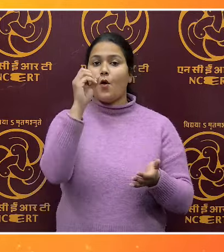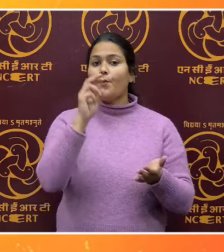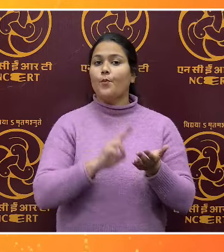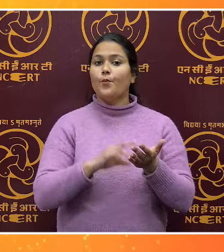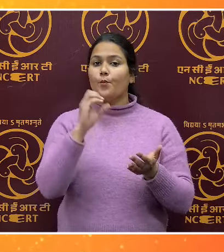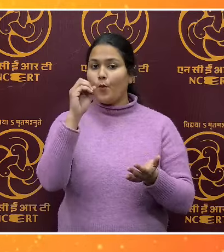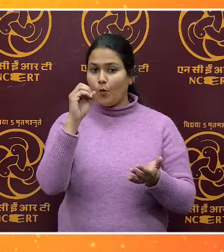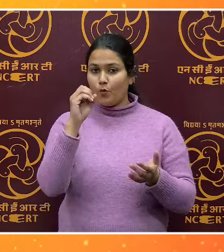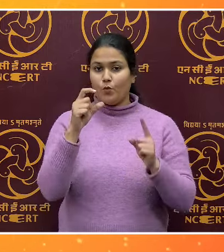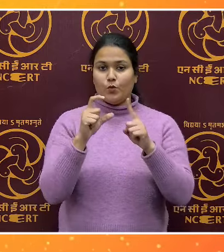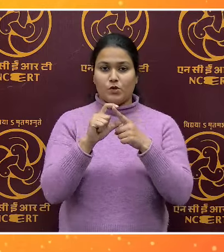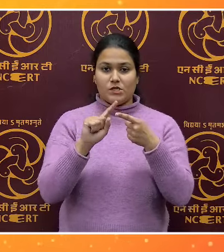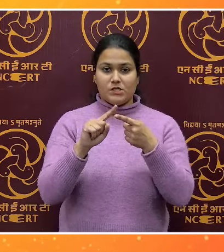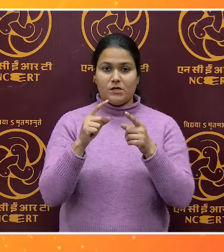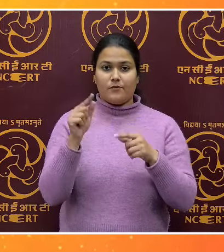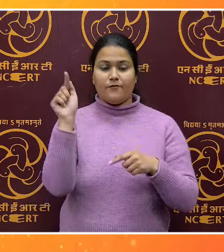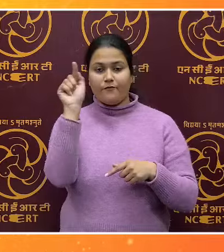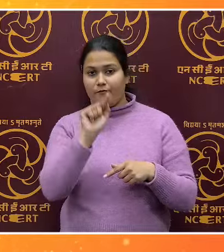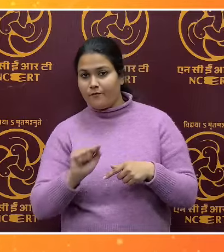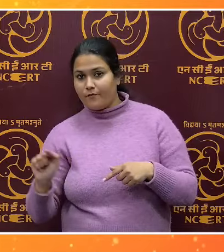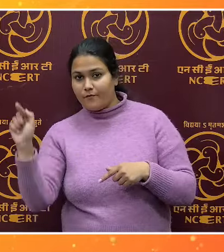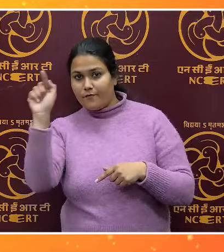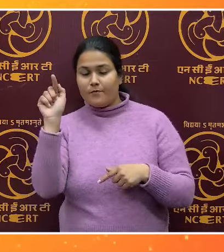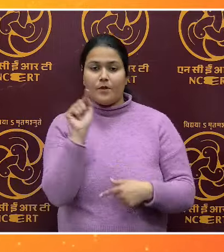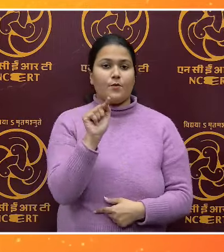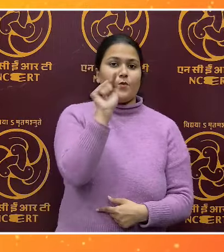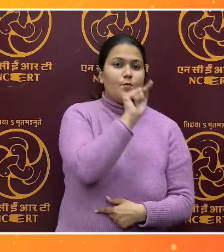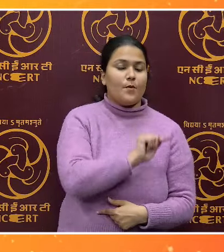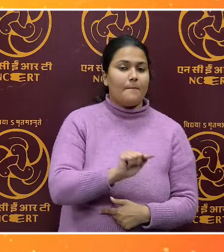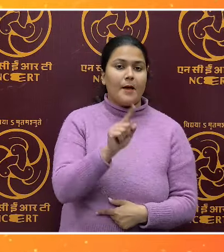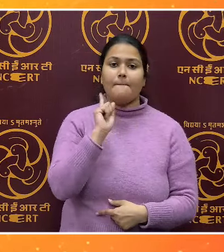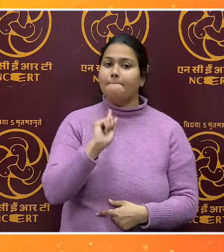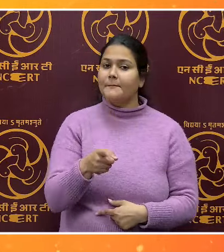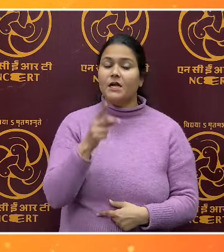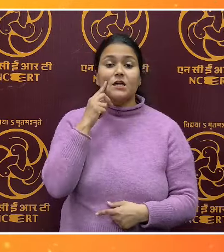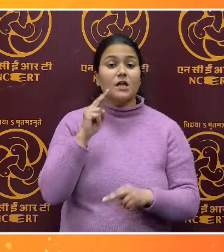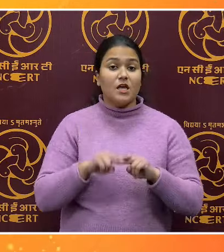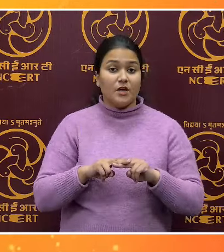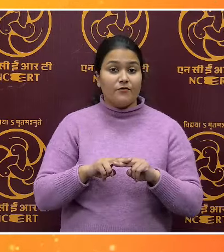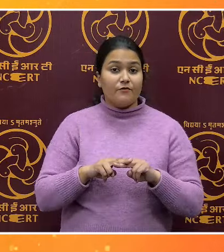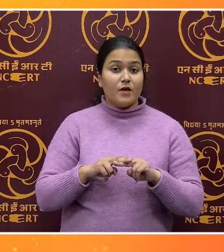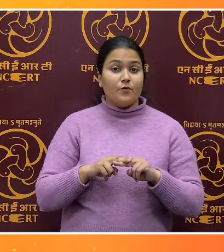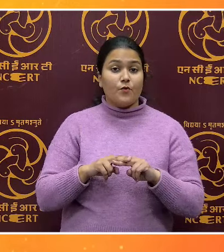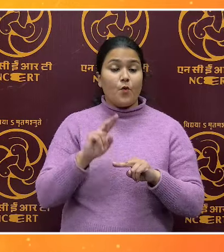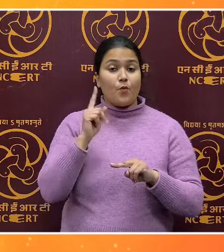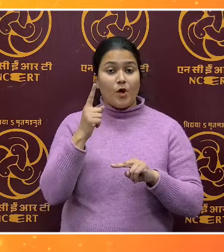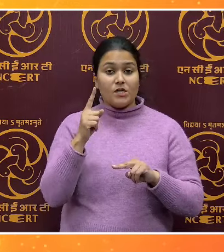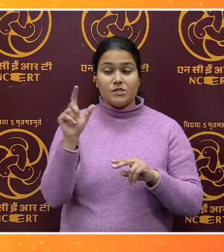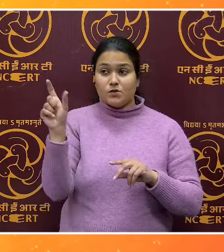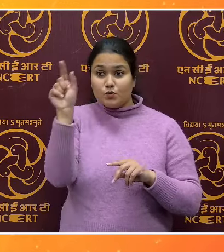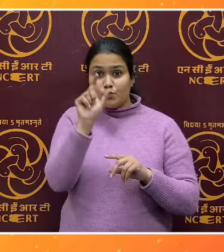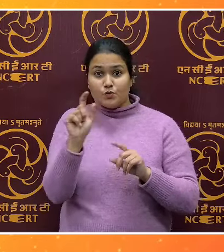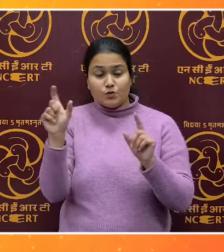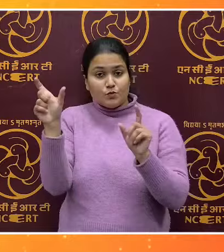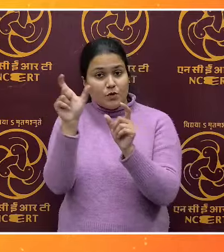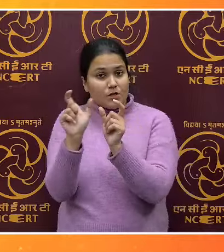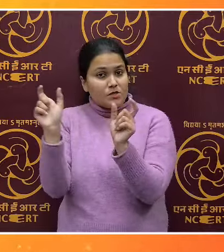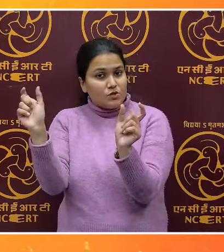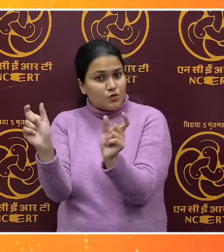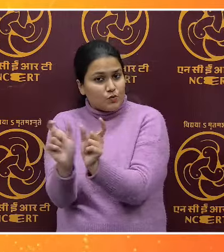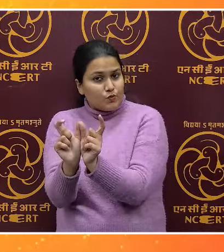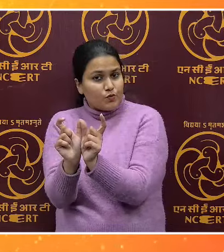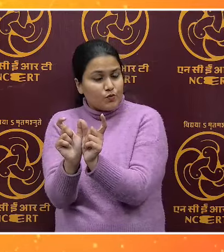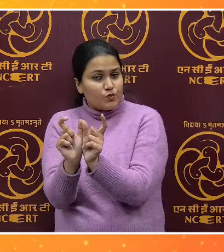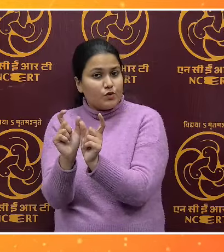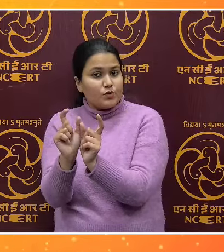2 donor sites, one from here, another from here, but once it will join by 1 bonding sites. Ambidentate, like this